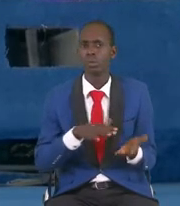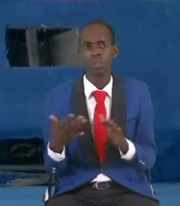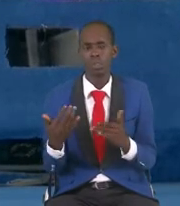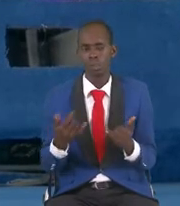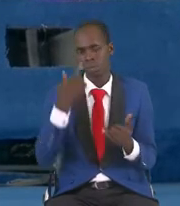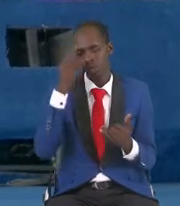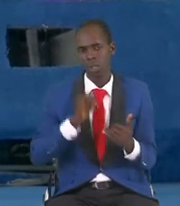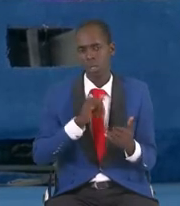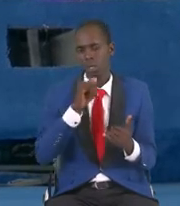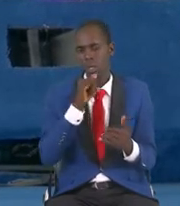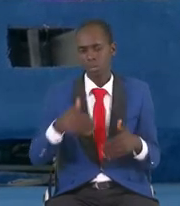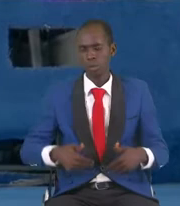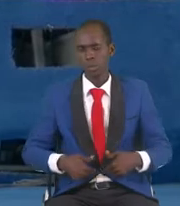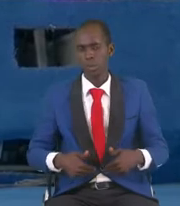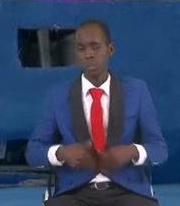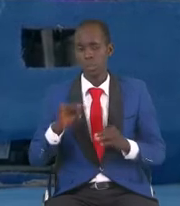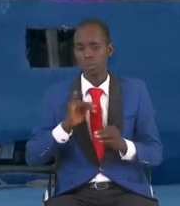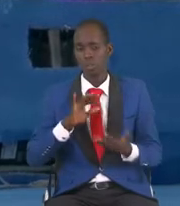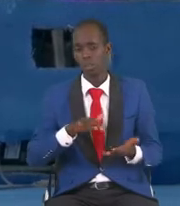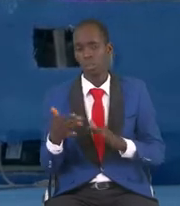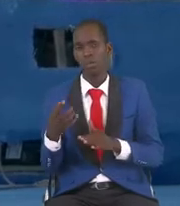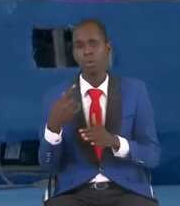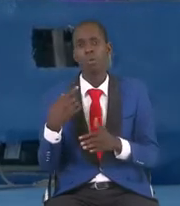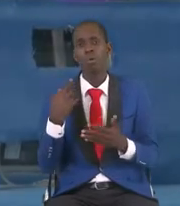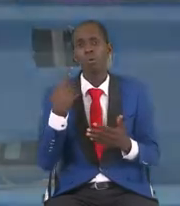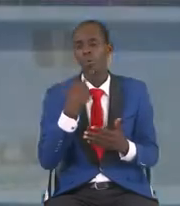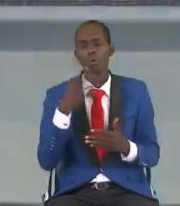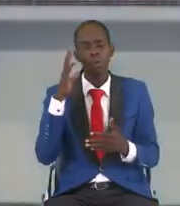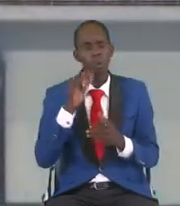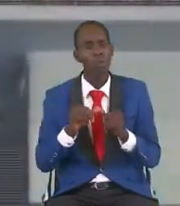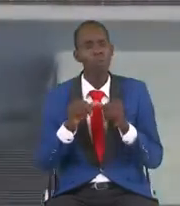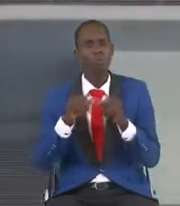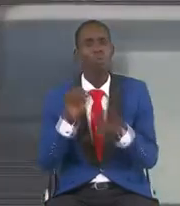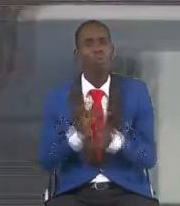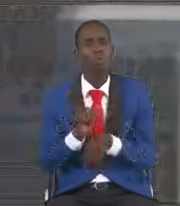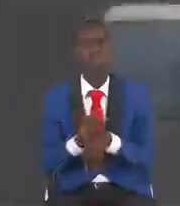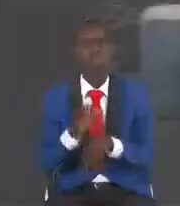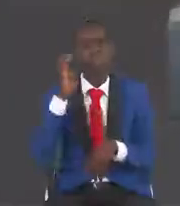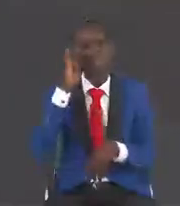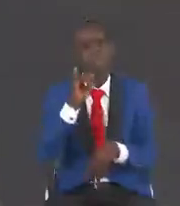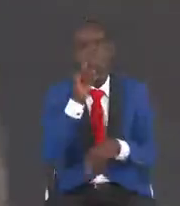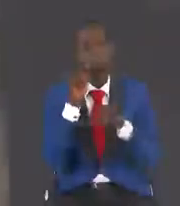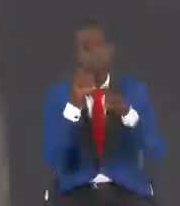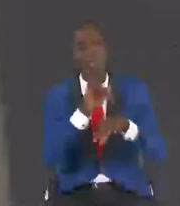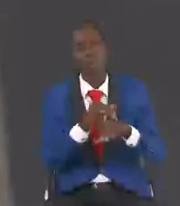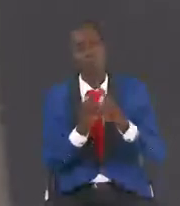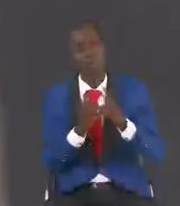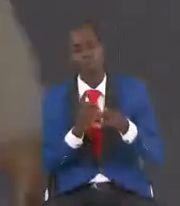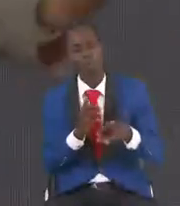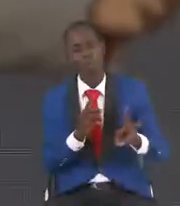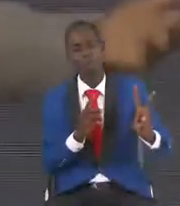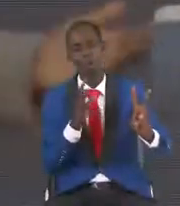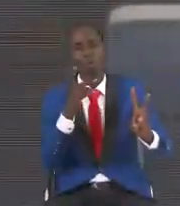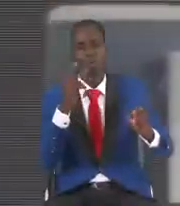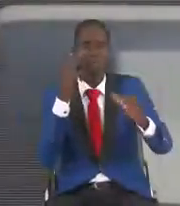young to die. If I die, who will carry on the gospel? Is looking at one stream of the prophecy.